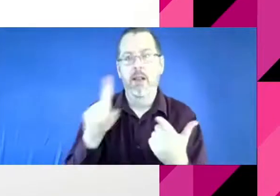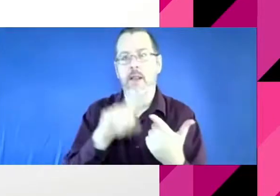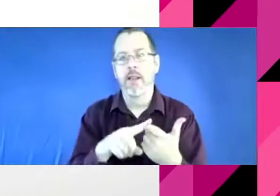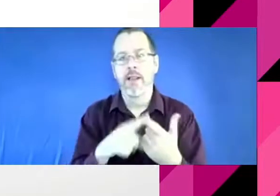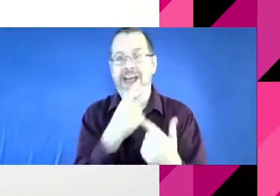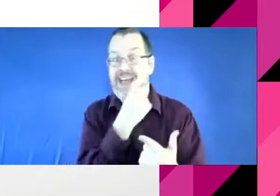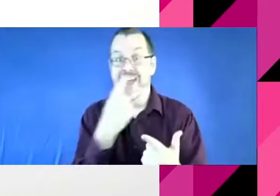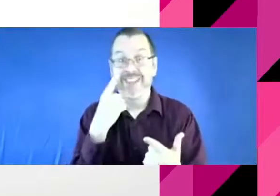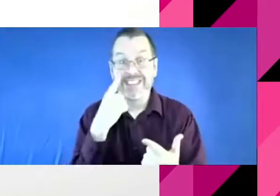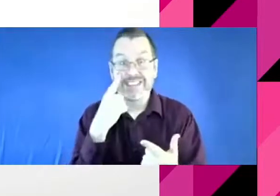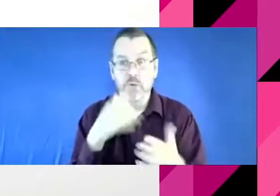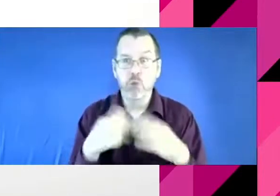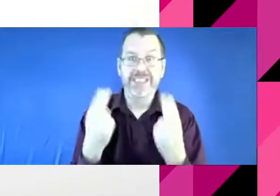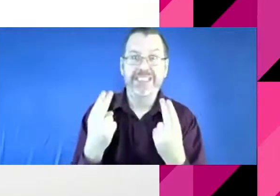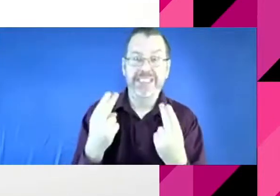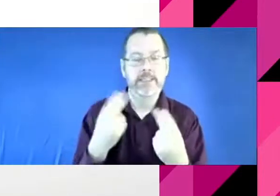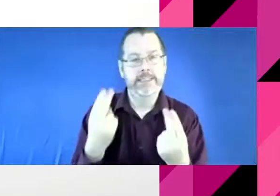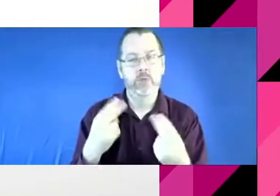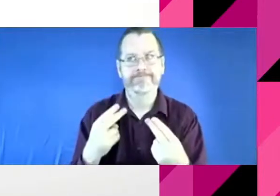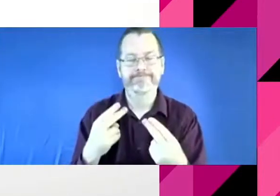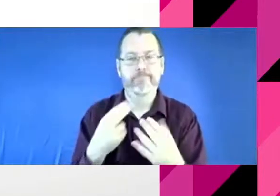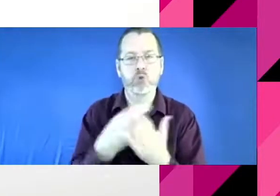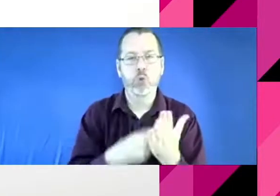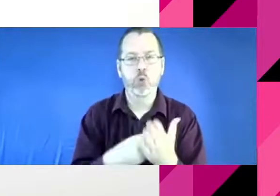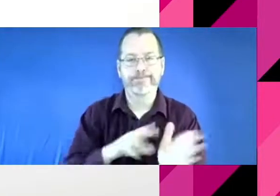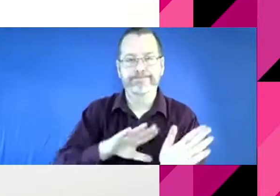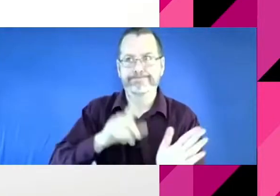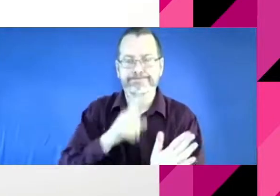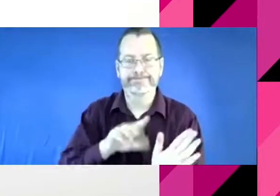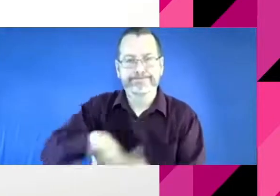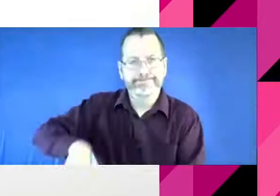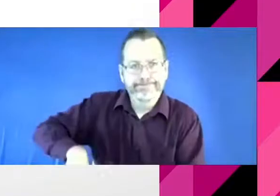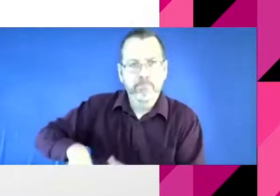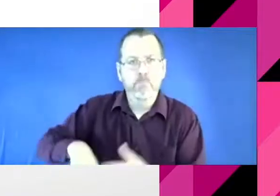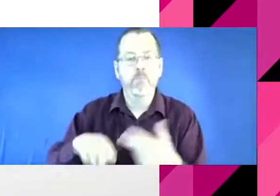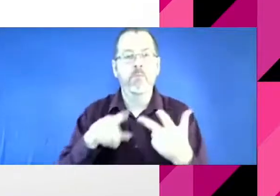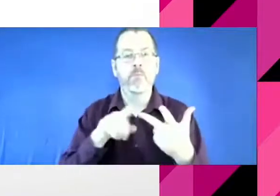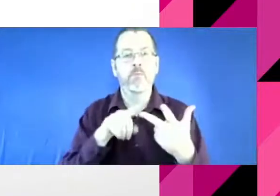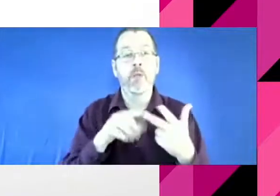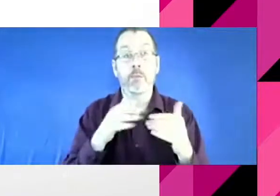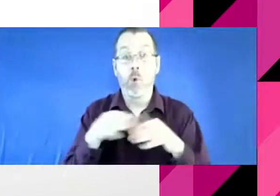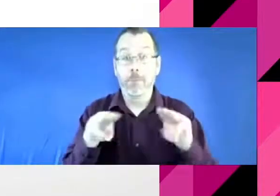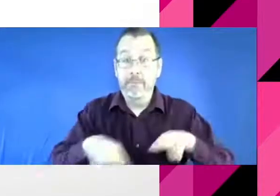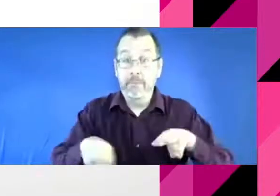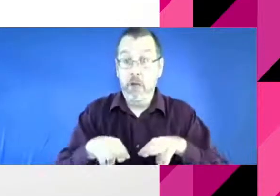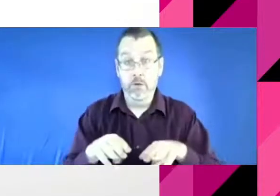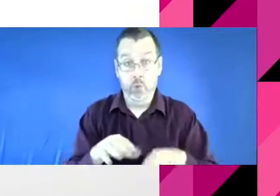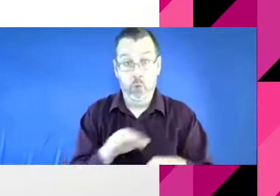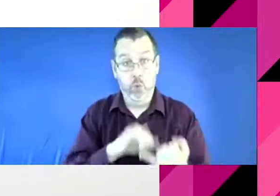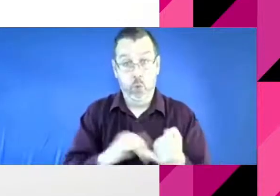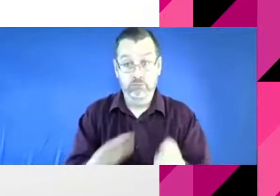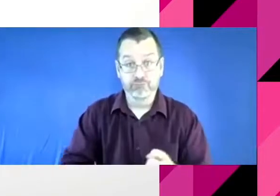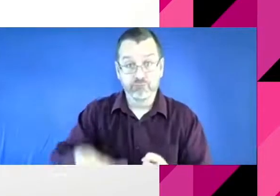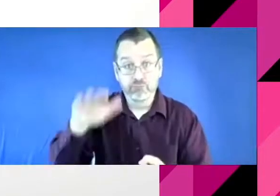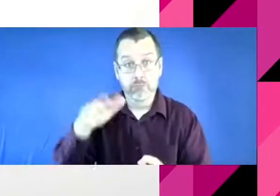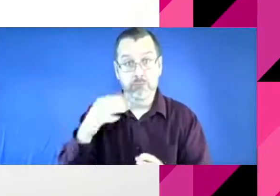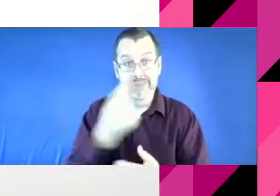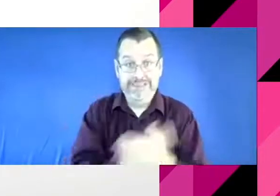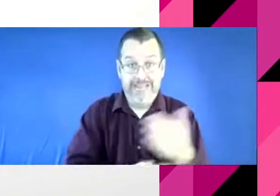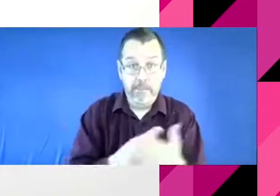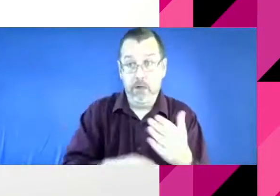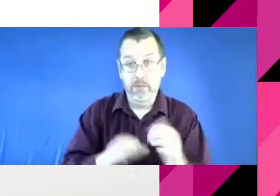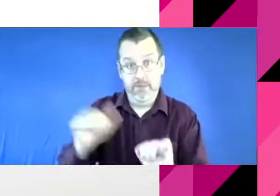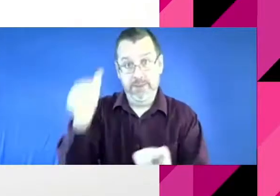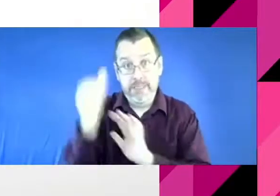evidential requirements in certain circumstances, through to the employment of more people with lived experience of disability in all aspects of the